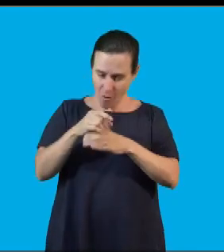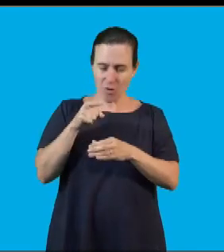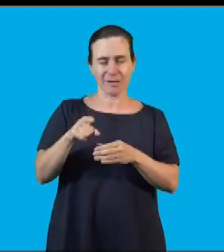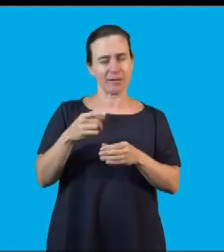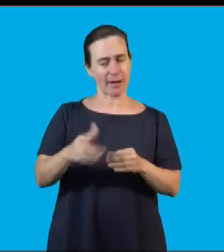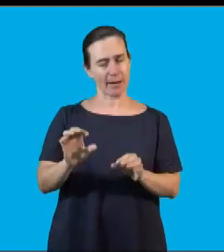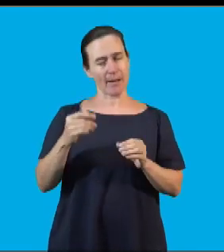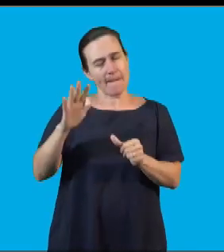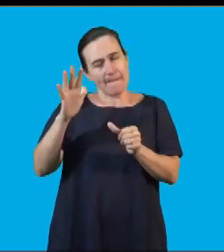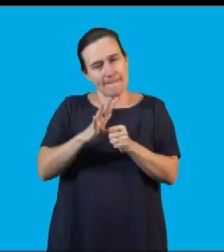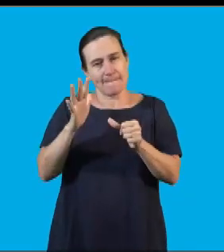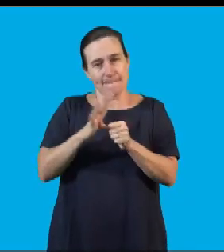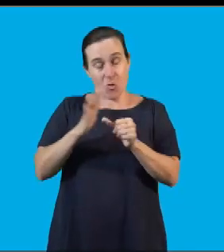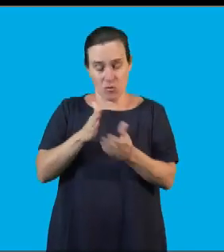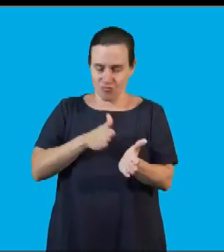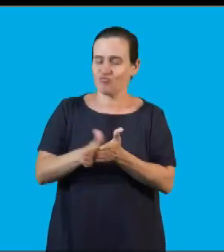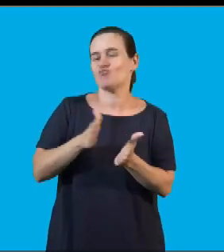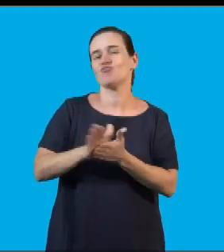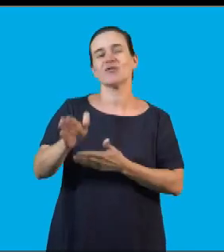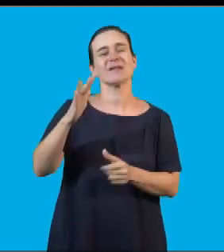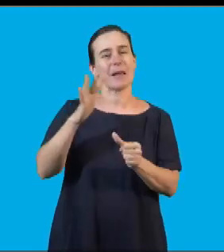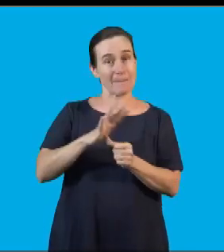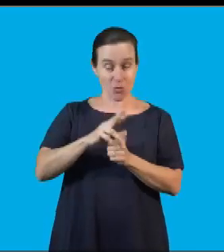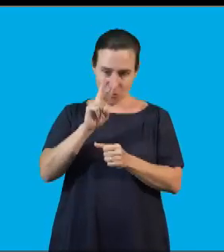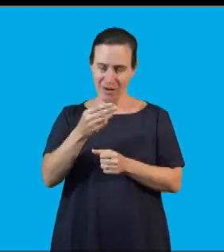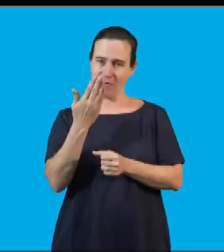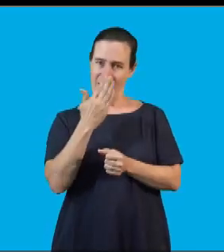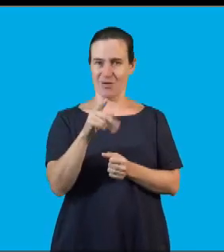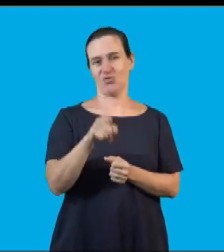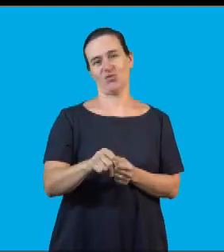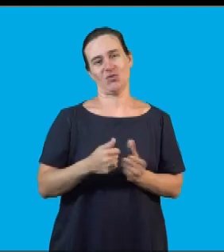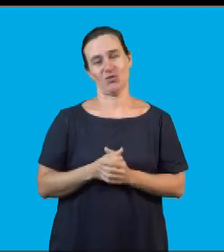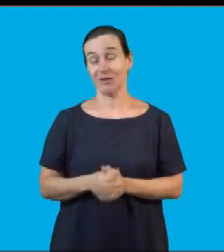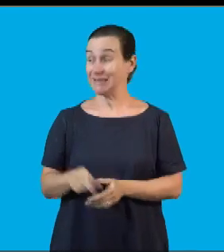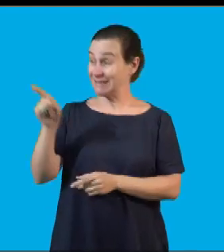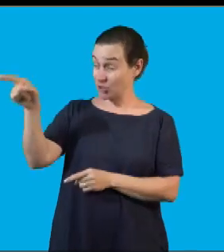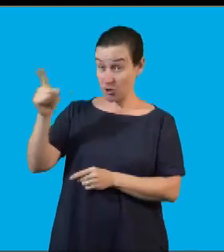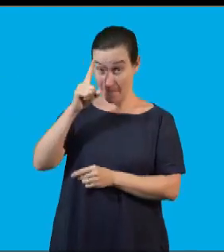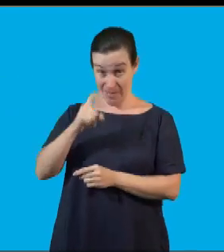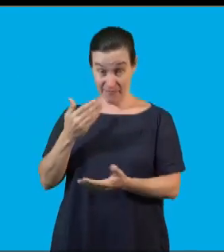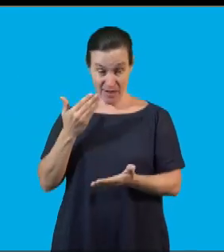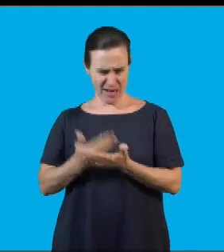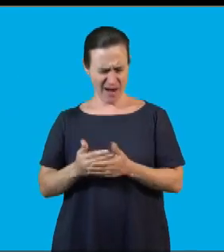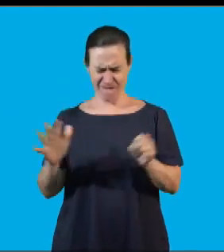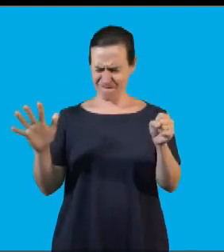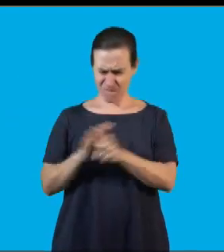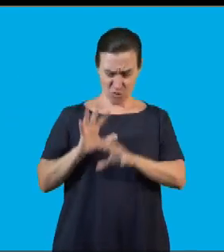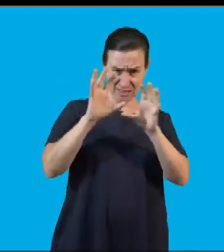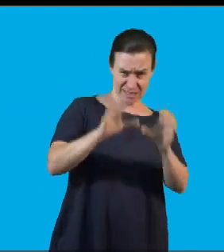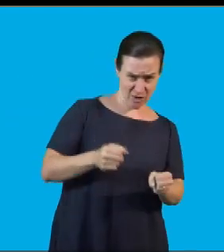print media. So here is the focus. The diction is there, the attitude is there. She believes it cannot